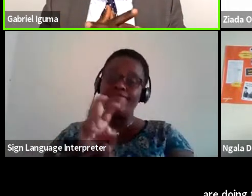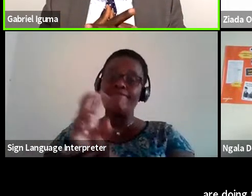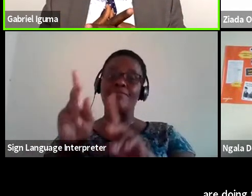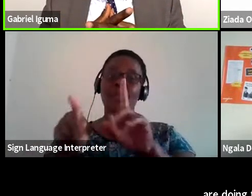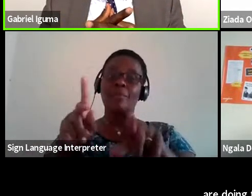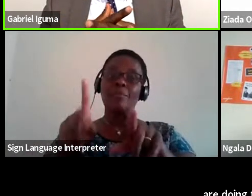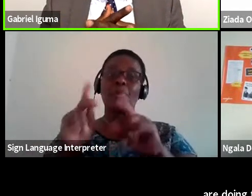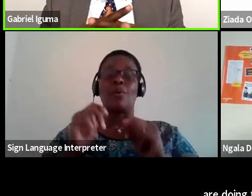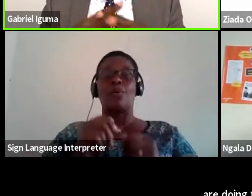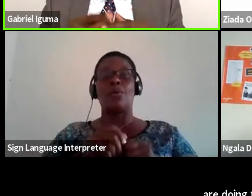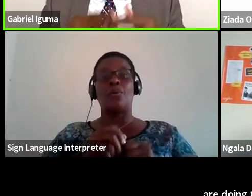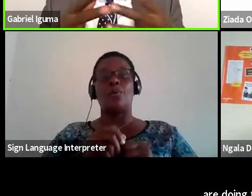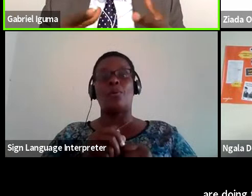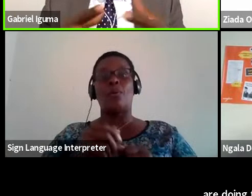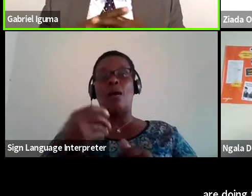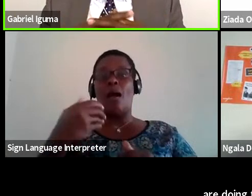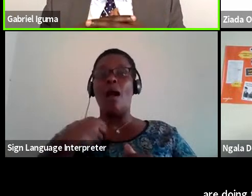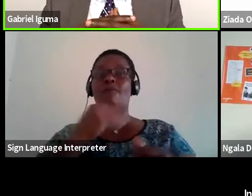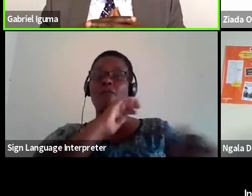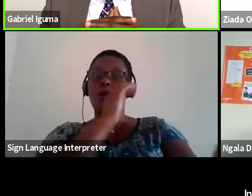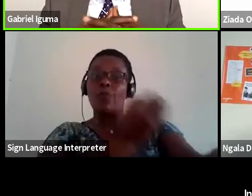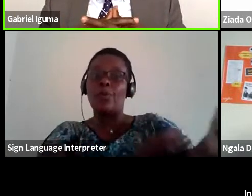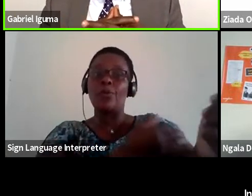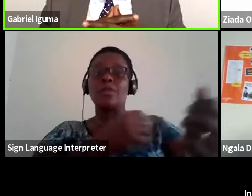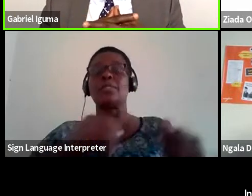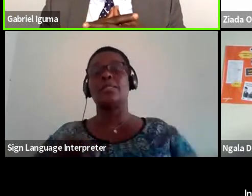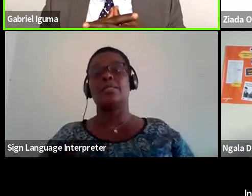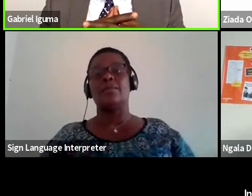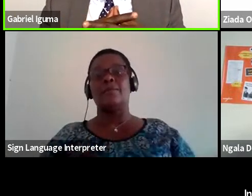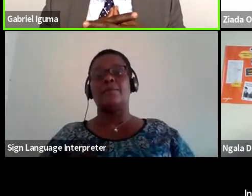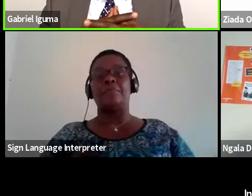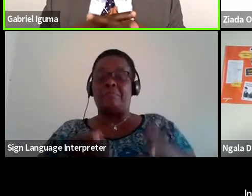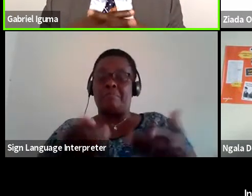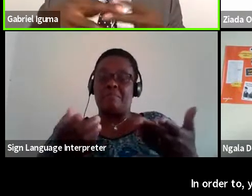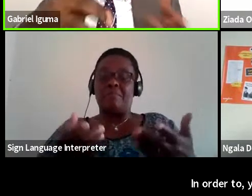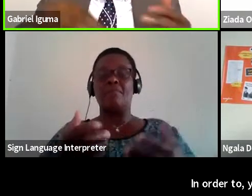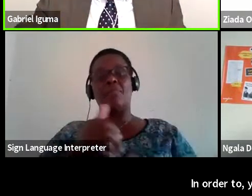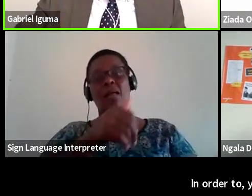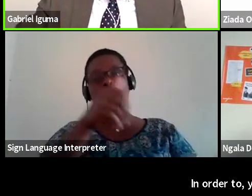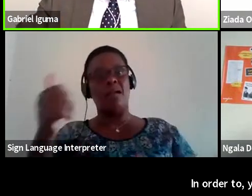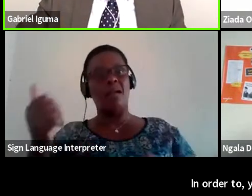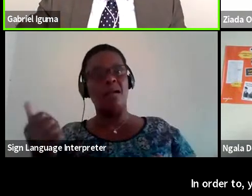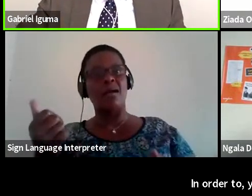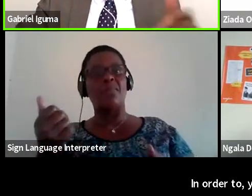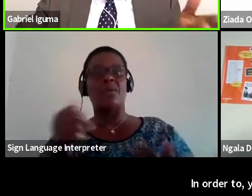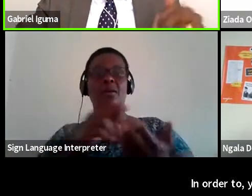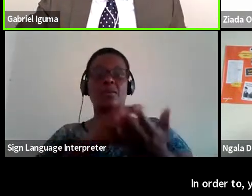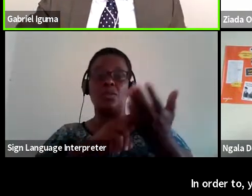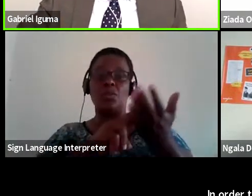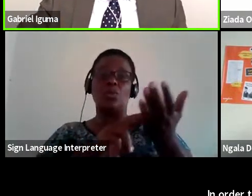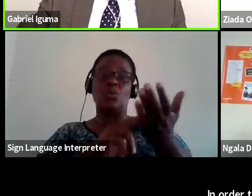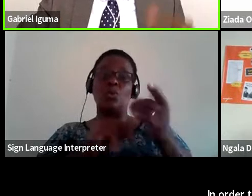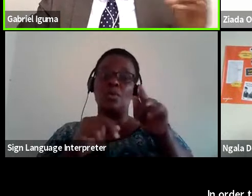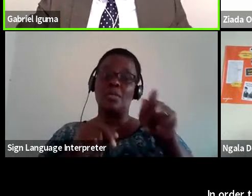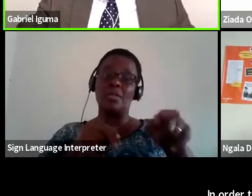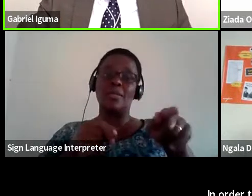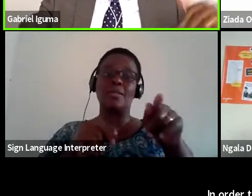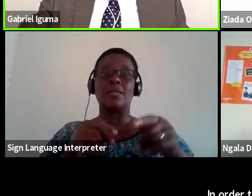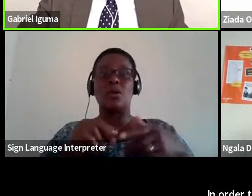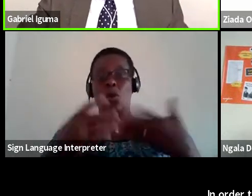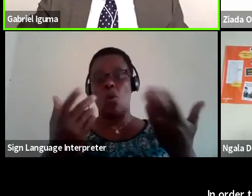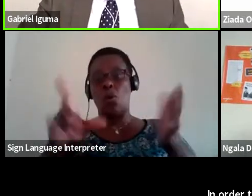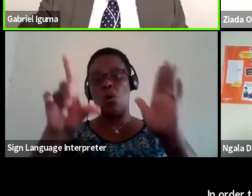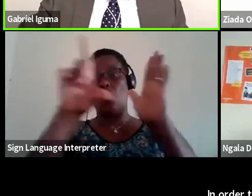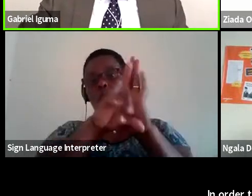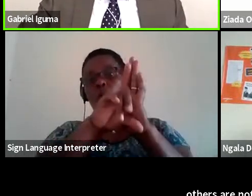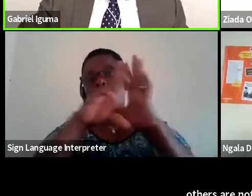to, back state surveillance, and others are not using laws, or their laws do not give